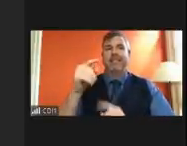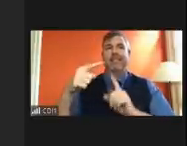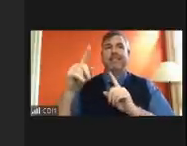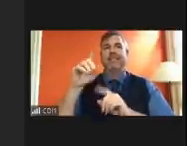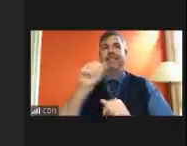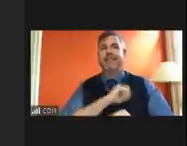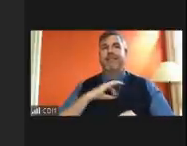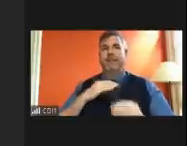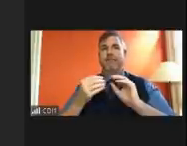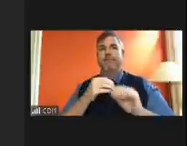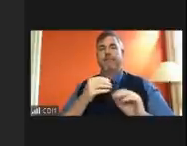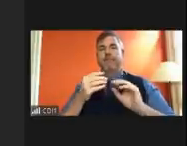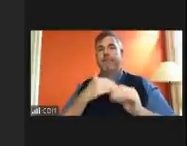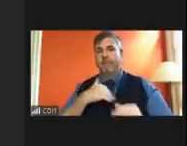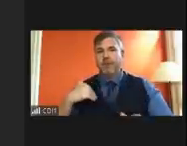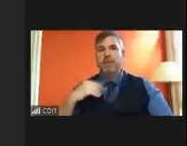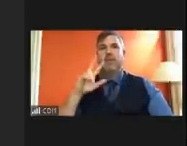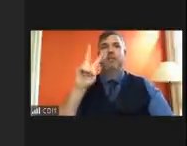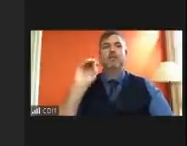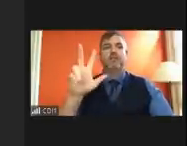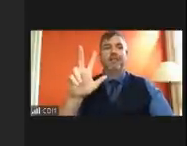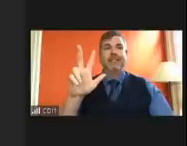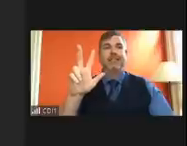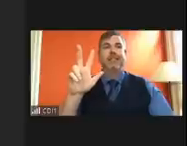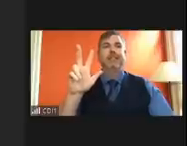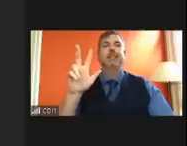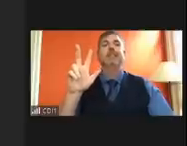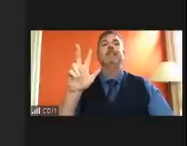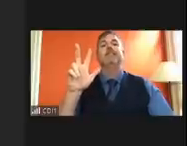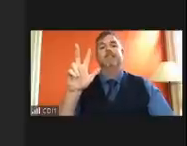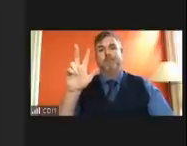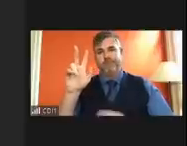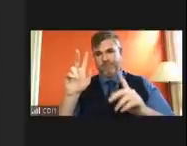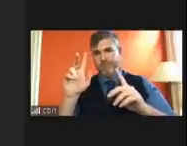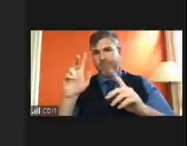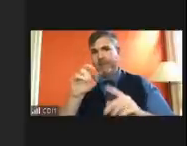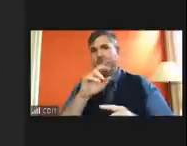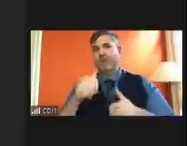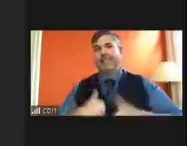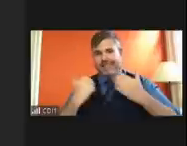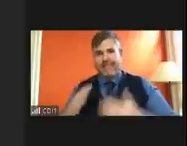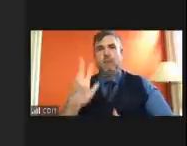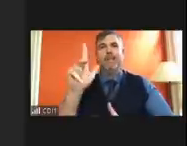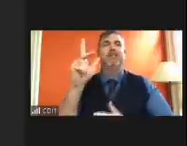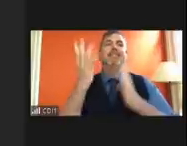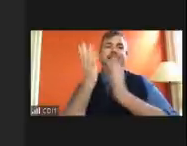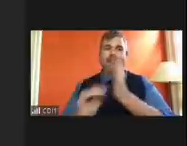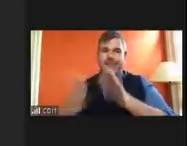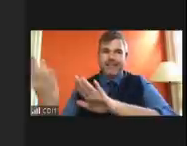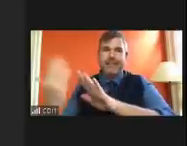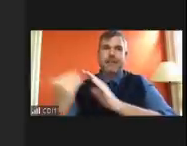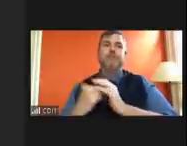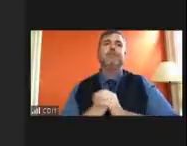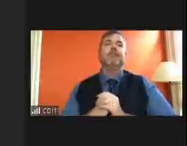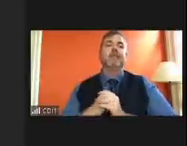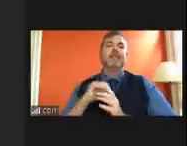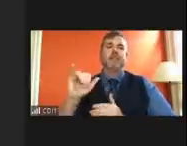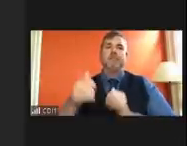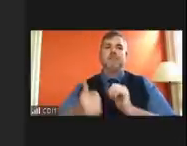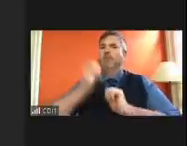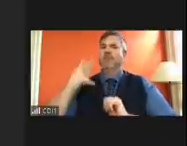deaths, which Dr. Willis pointed out makes up the vast majority of cases in Marin County.